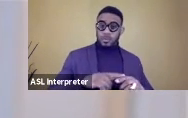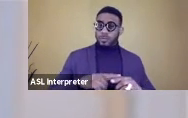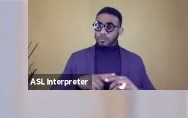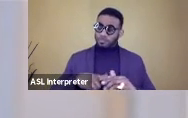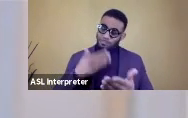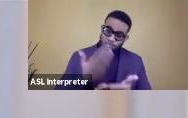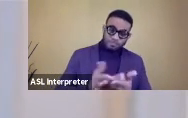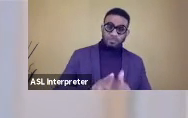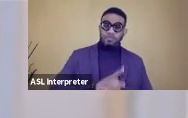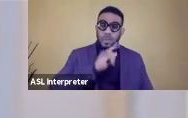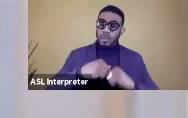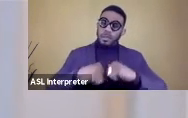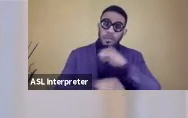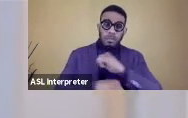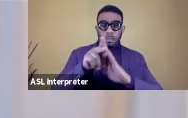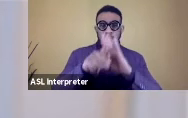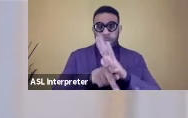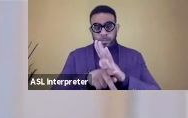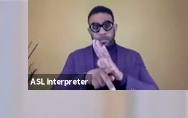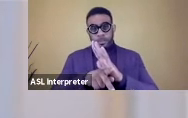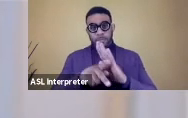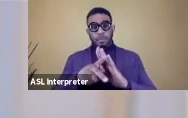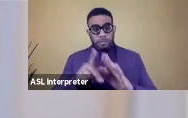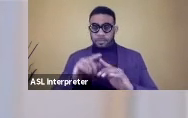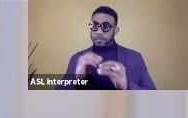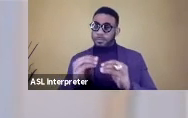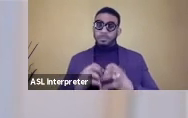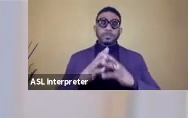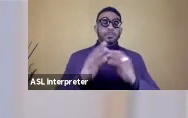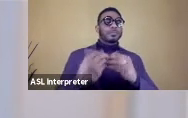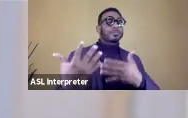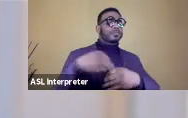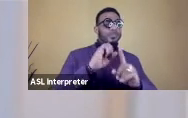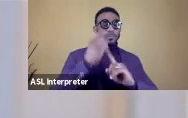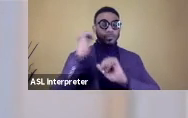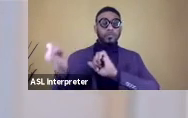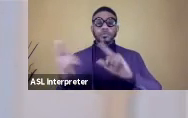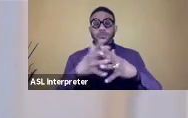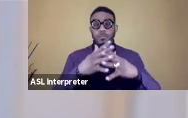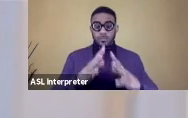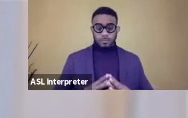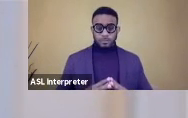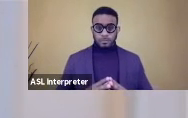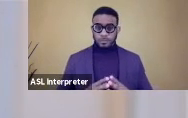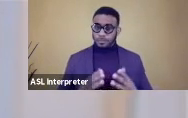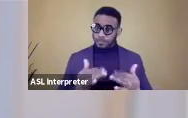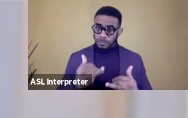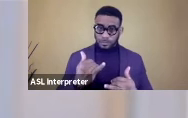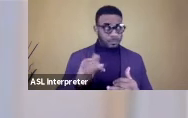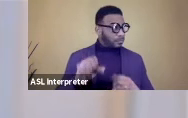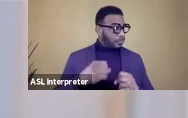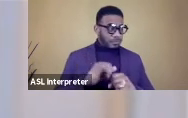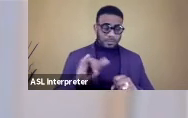real, substantive policies to build a more inclusive society for all Americans. In a year like no